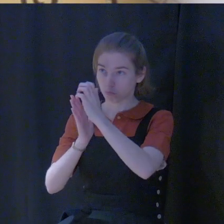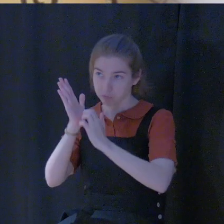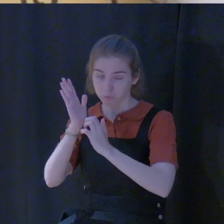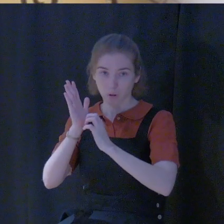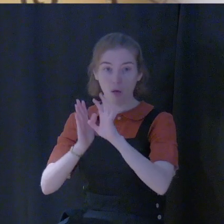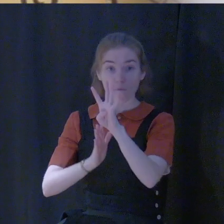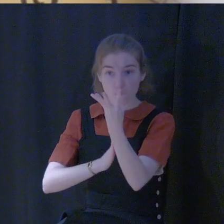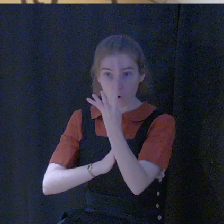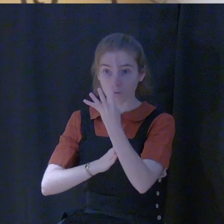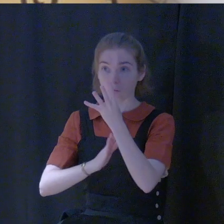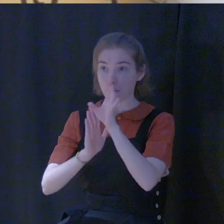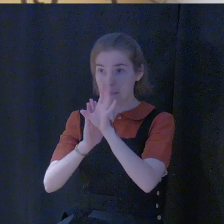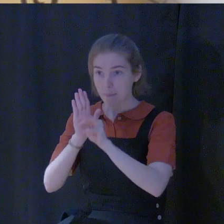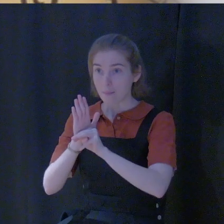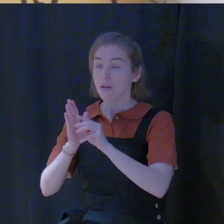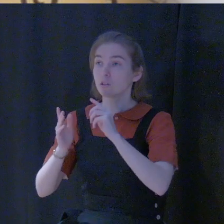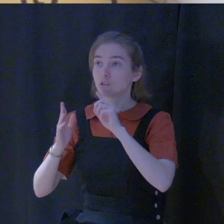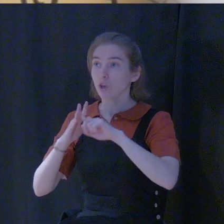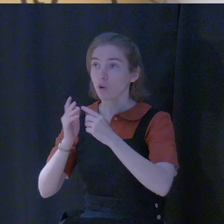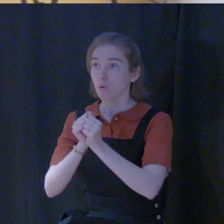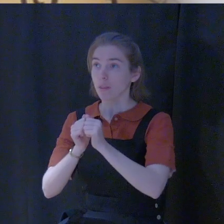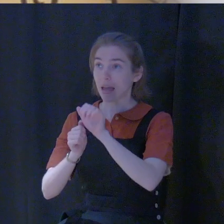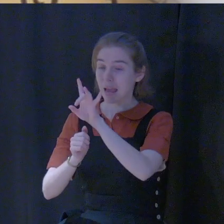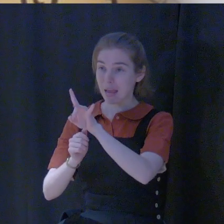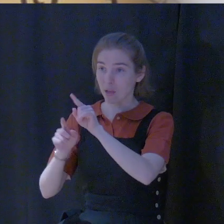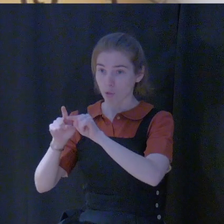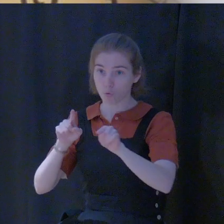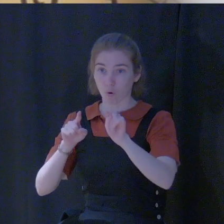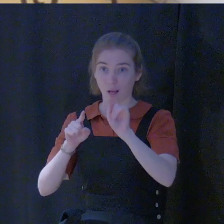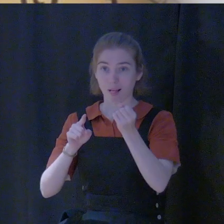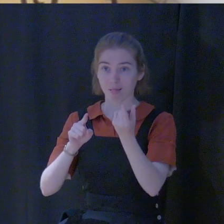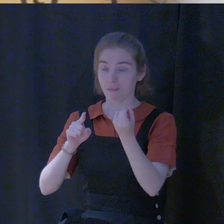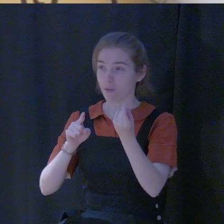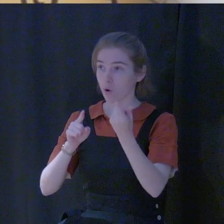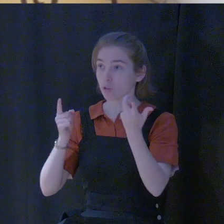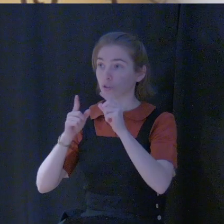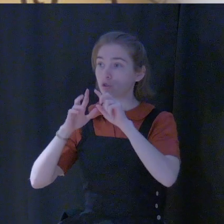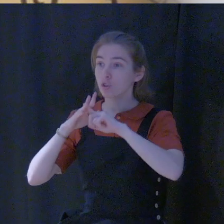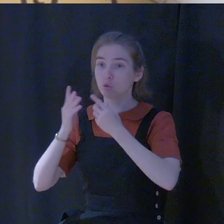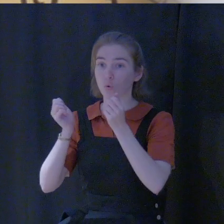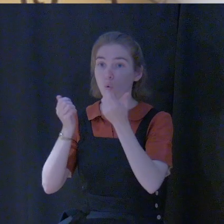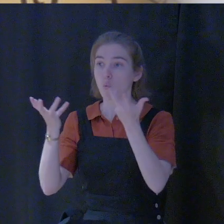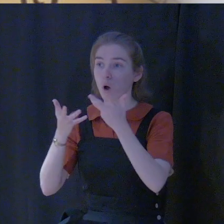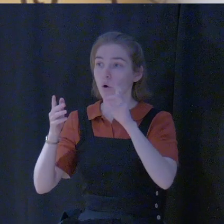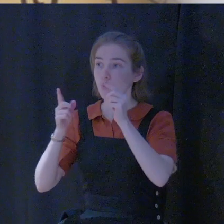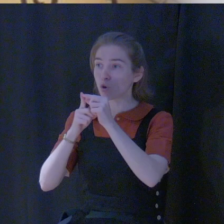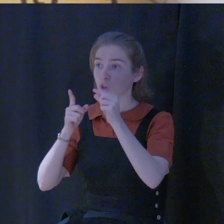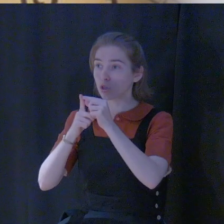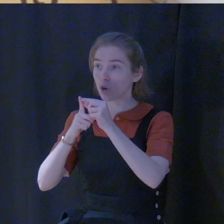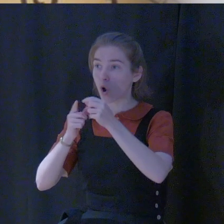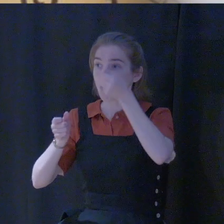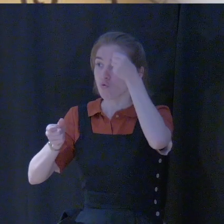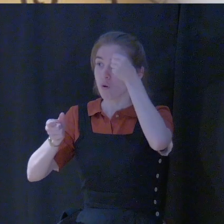fourth commandment, starting at verse 8 through 11, starts with what word?